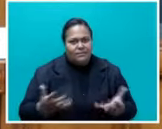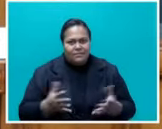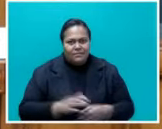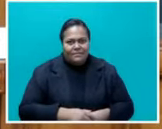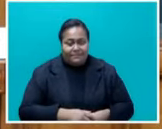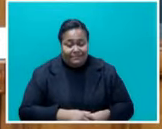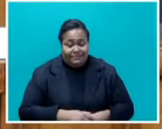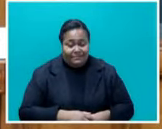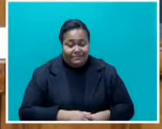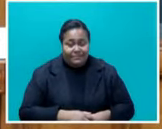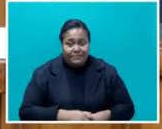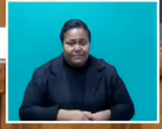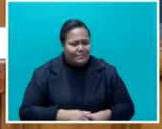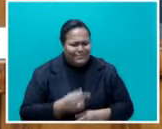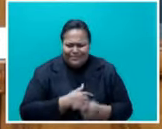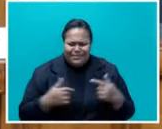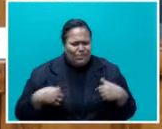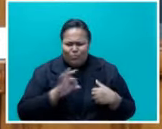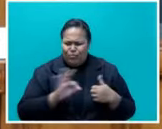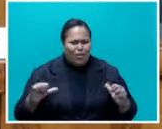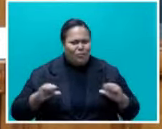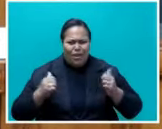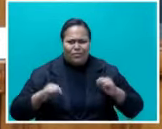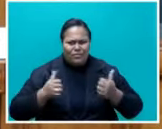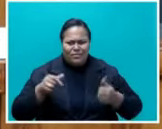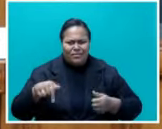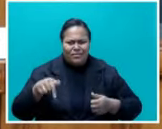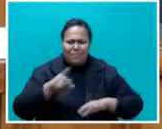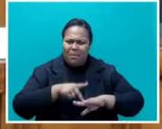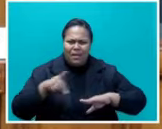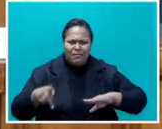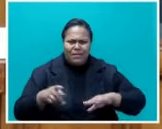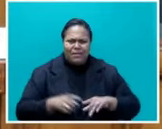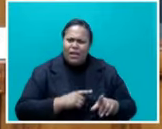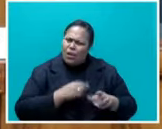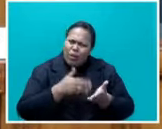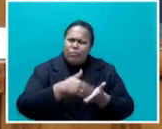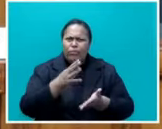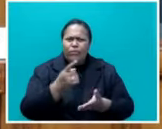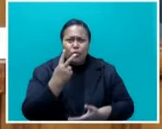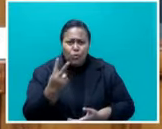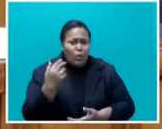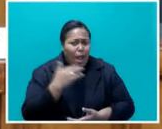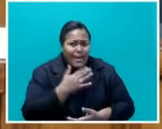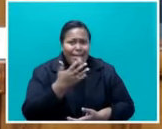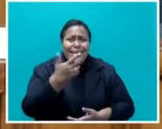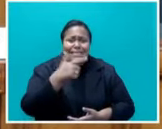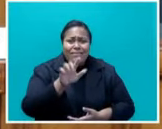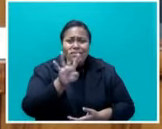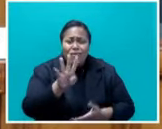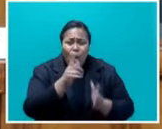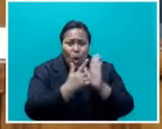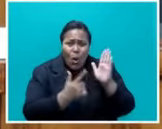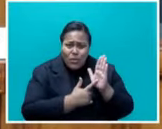We cannot say that we are proud of our parliament. We have passed 274 laws, and the vast majority